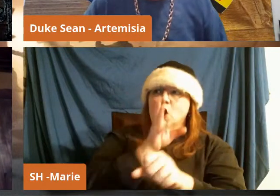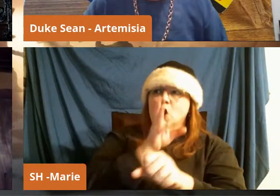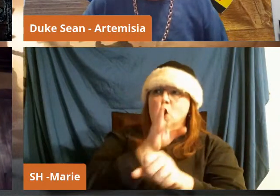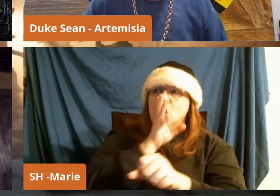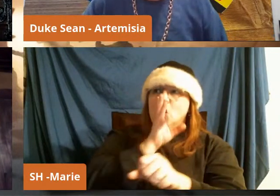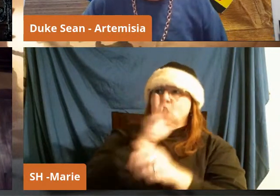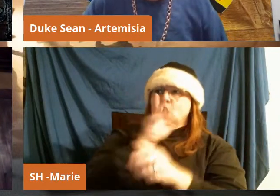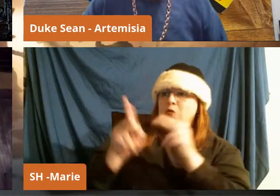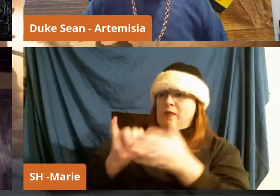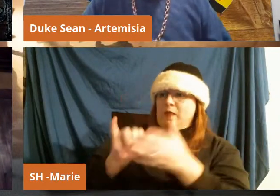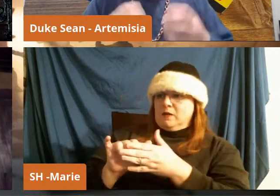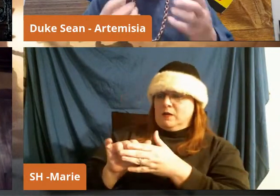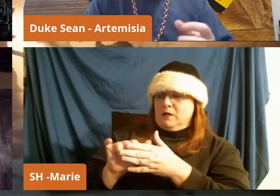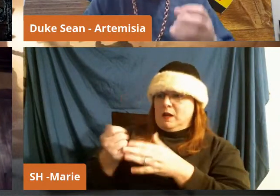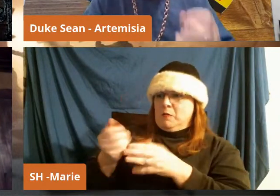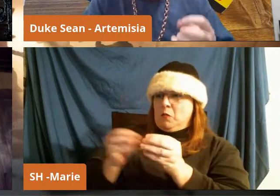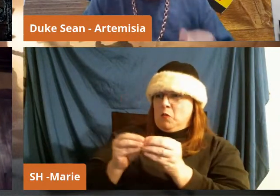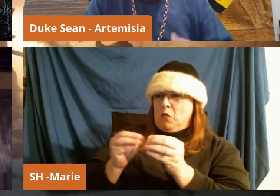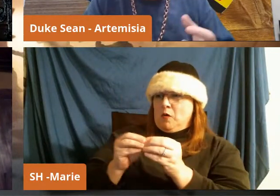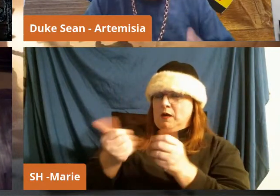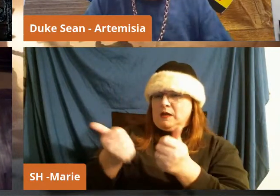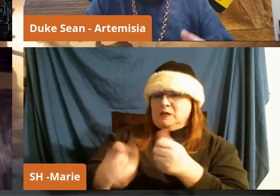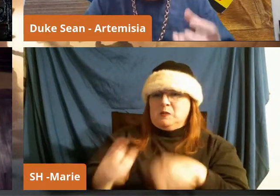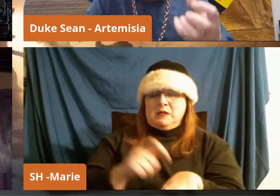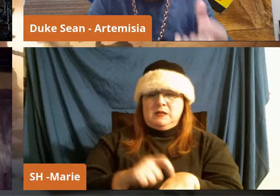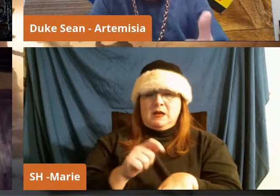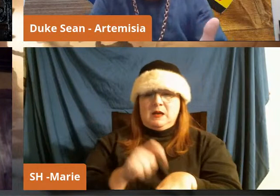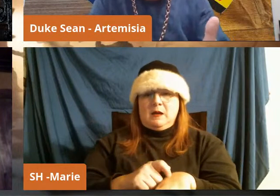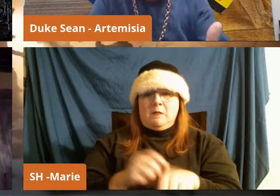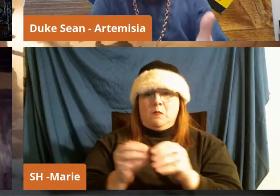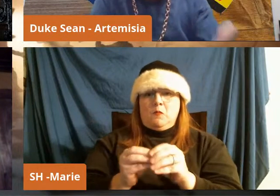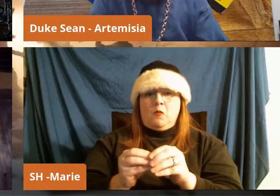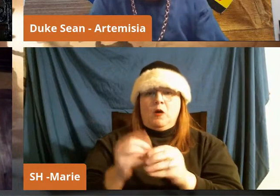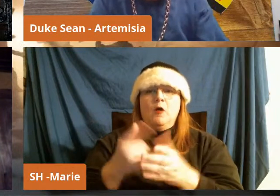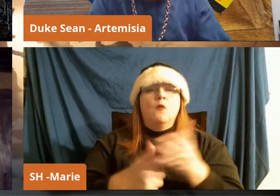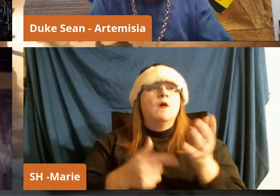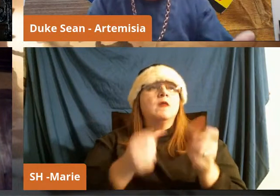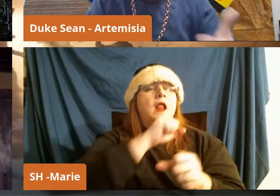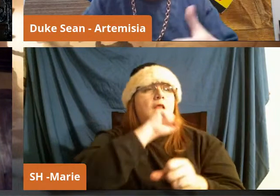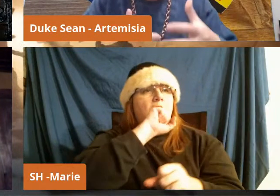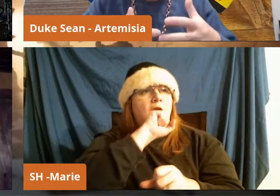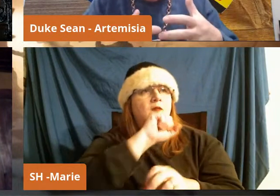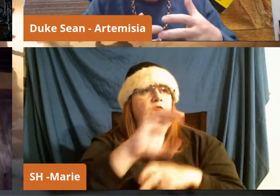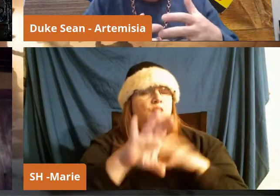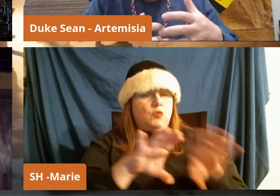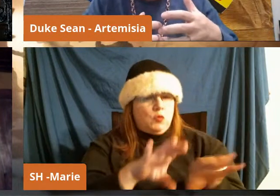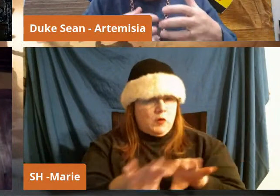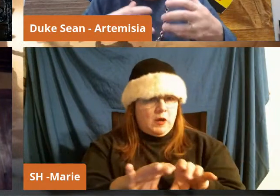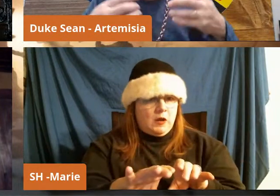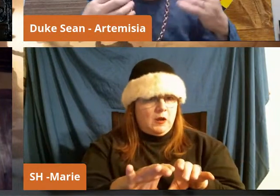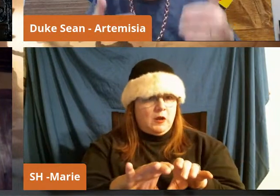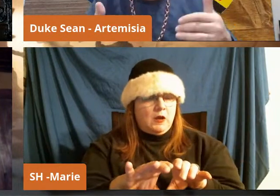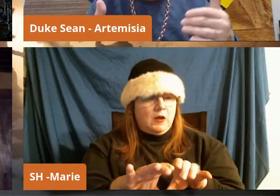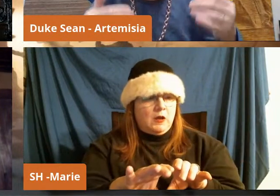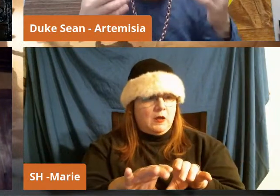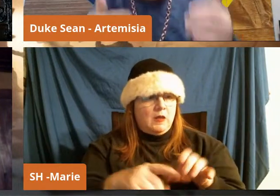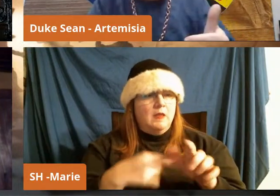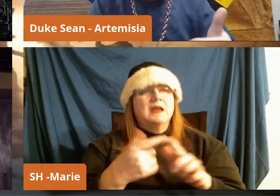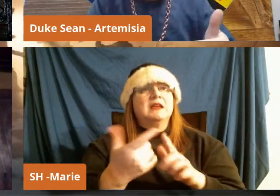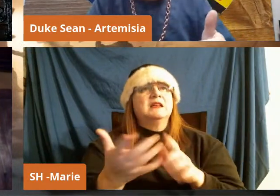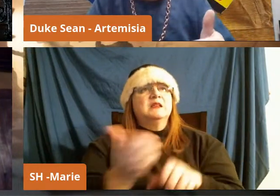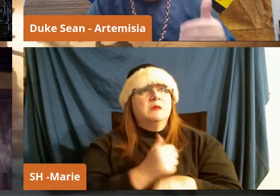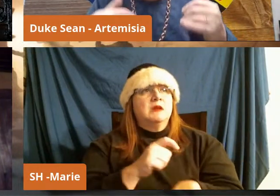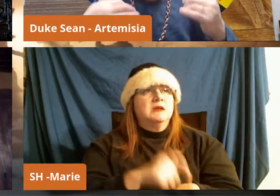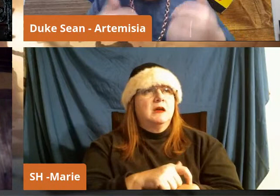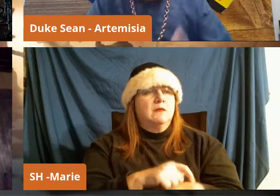it a little bit more, and you can spend time talking to somebody about what they love doing, rather than spending time